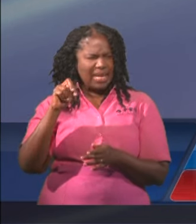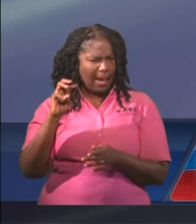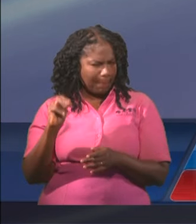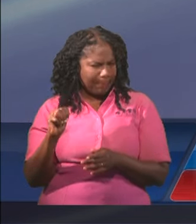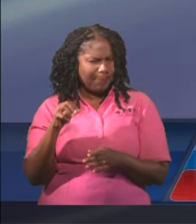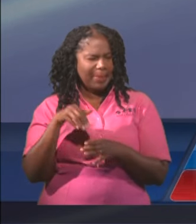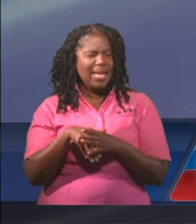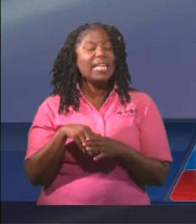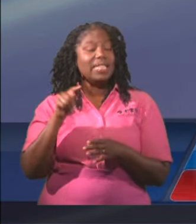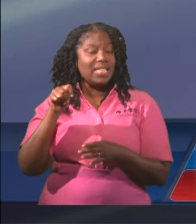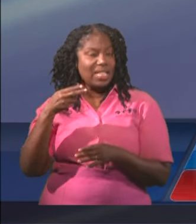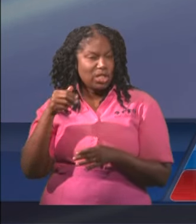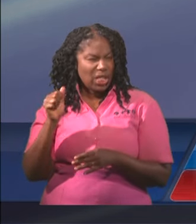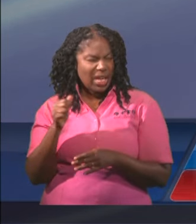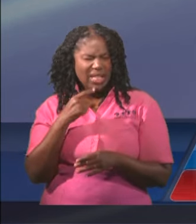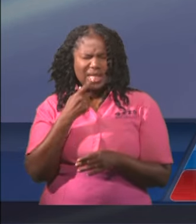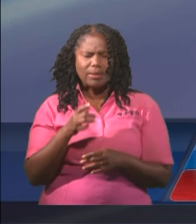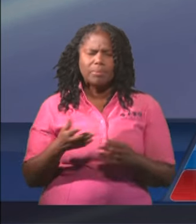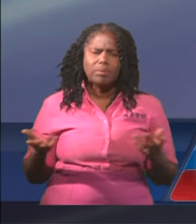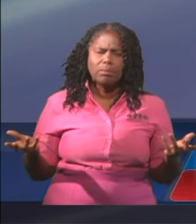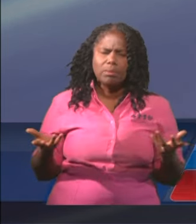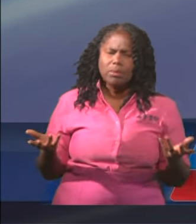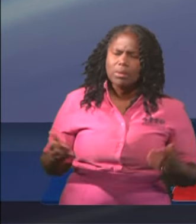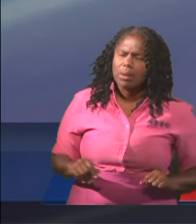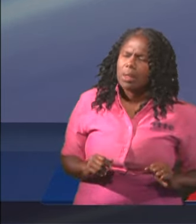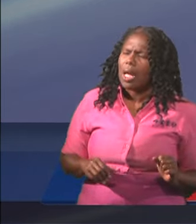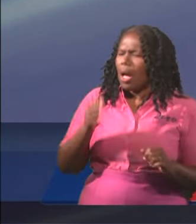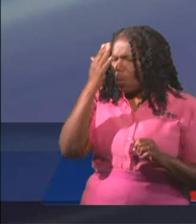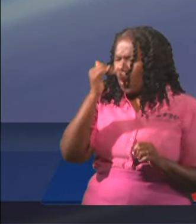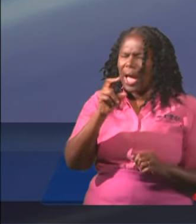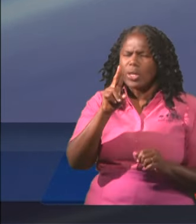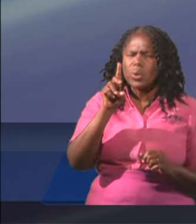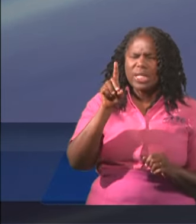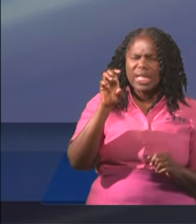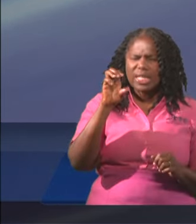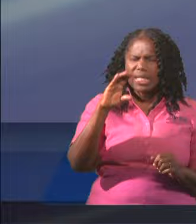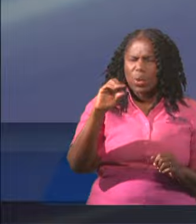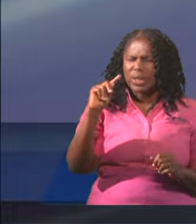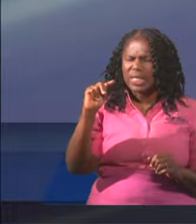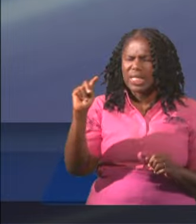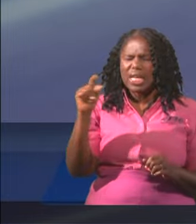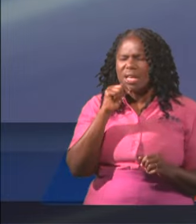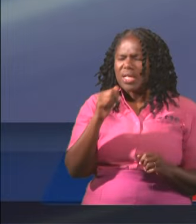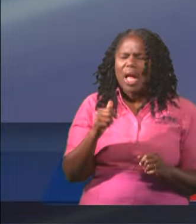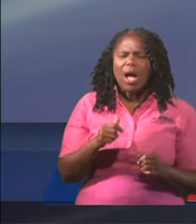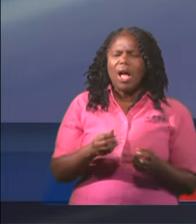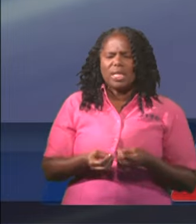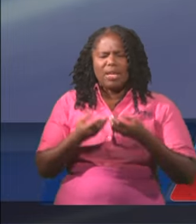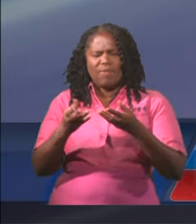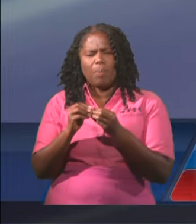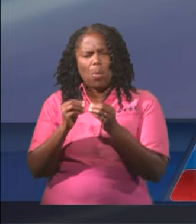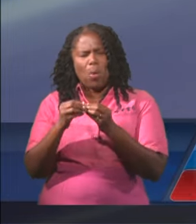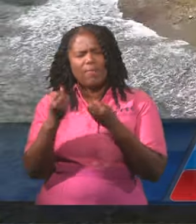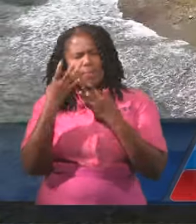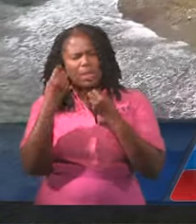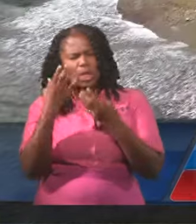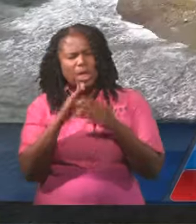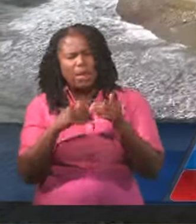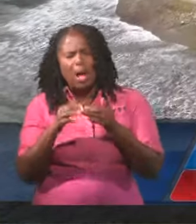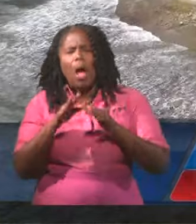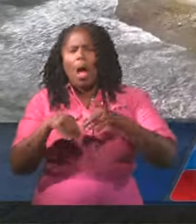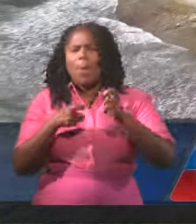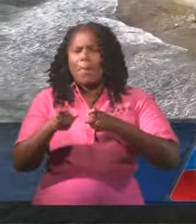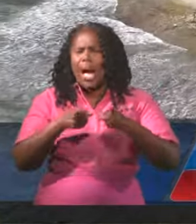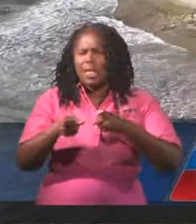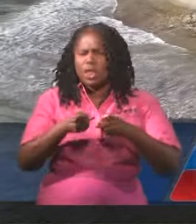Tobago, EIDCOT's, refusal to provide information regarding the operations of the Manta Lodge Hotel and Dive Center. In a